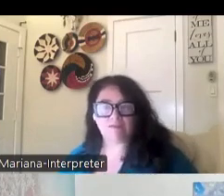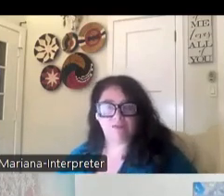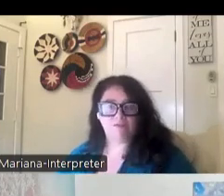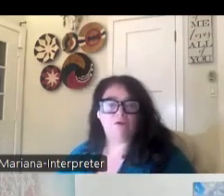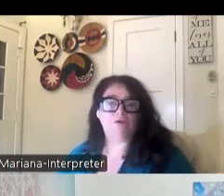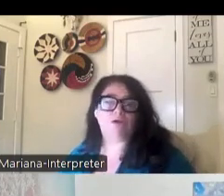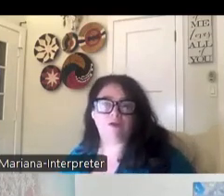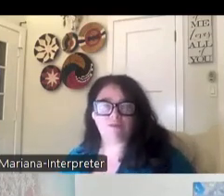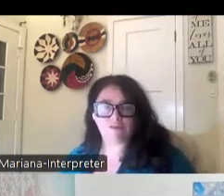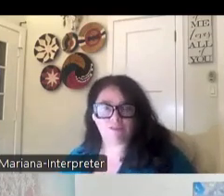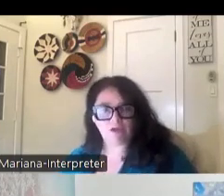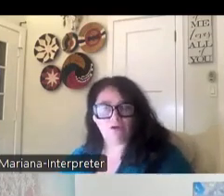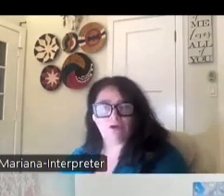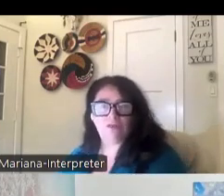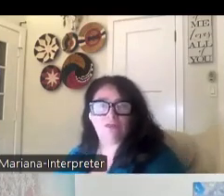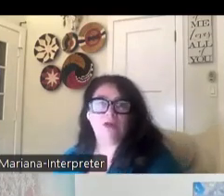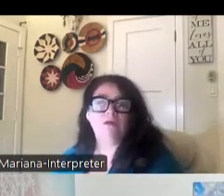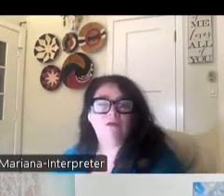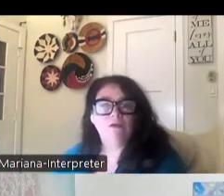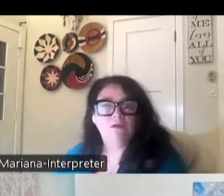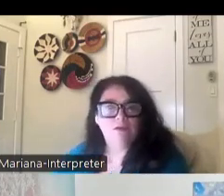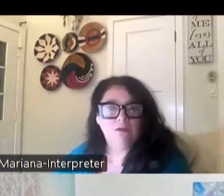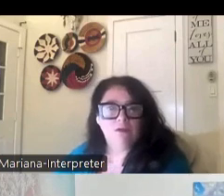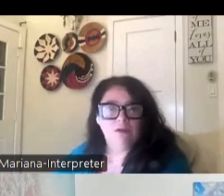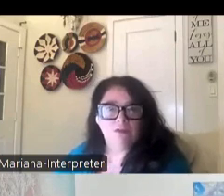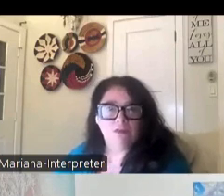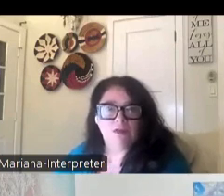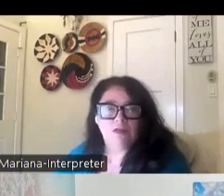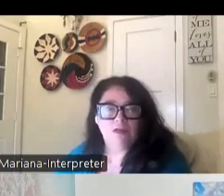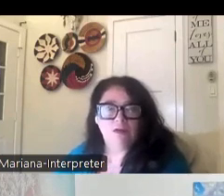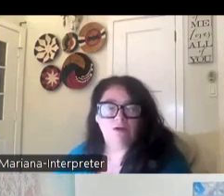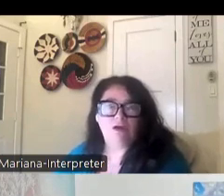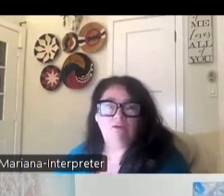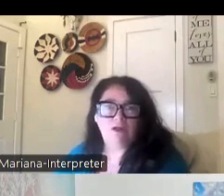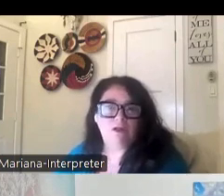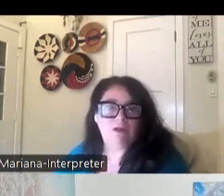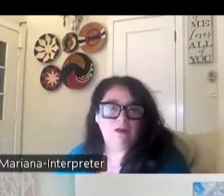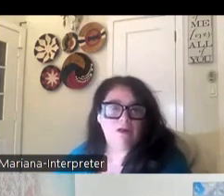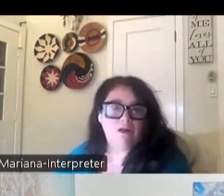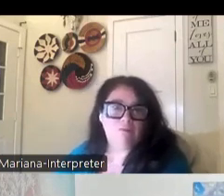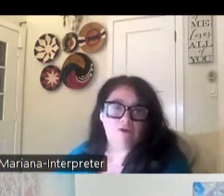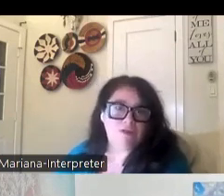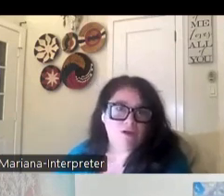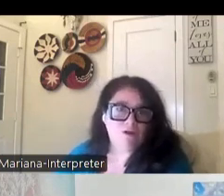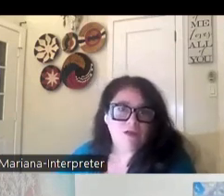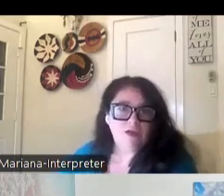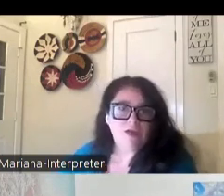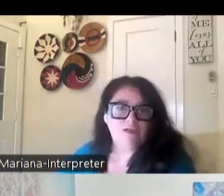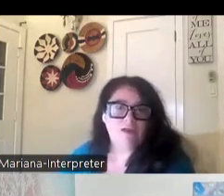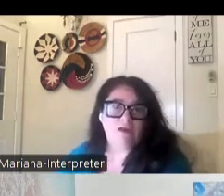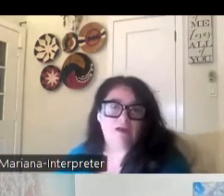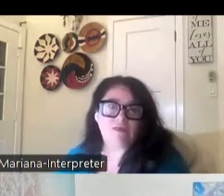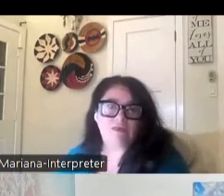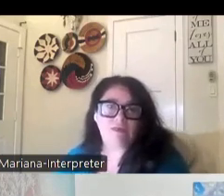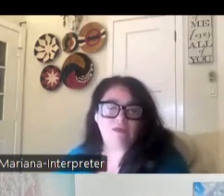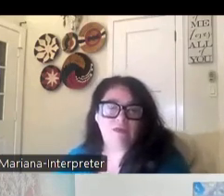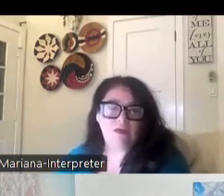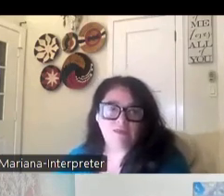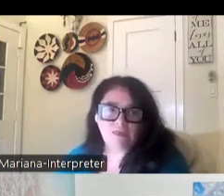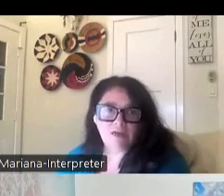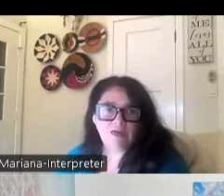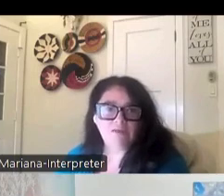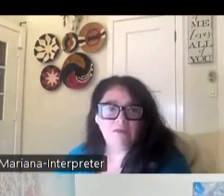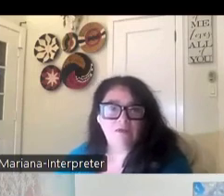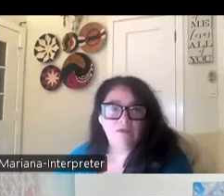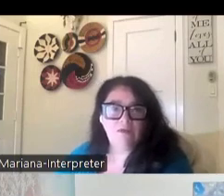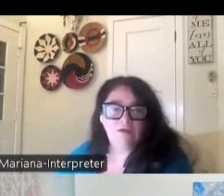the California cold current between the Golden Gate and the Farallon Islands offshore that brings really cold